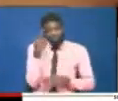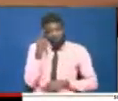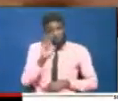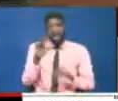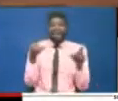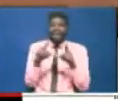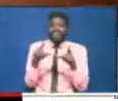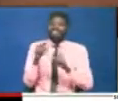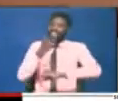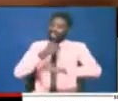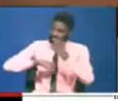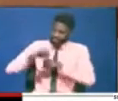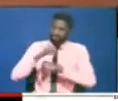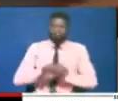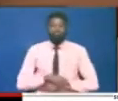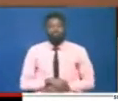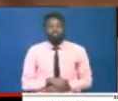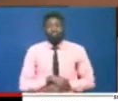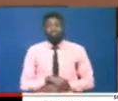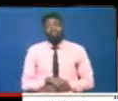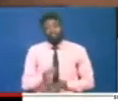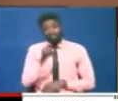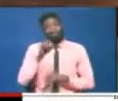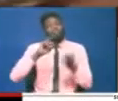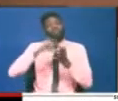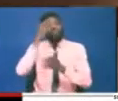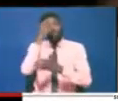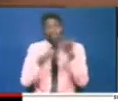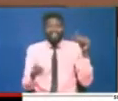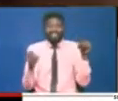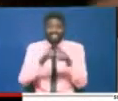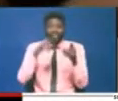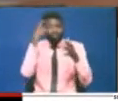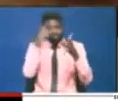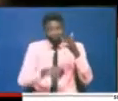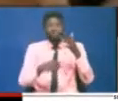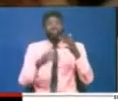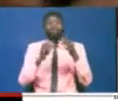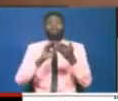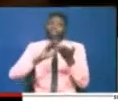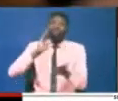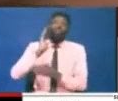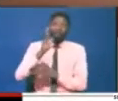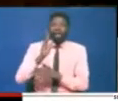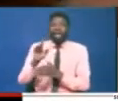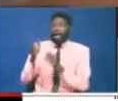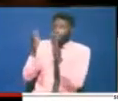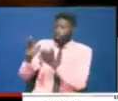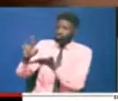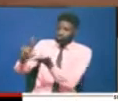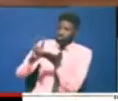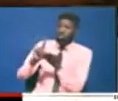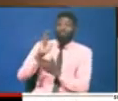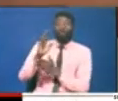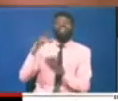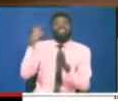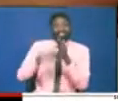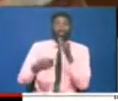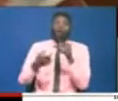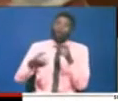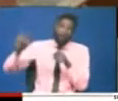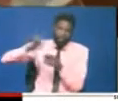activities. This widens the bracket on cost, meaning the borrower will be charged more when the financial computation is